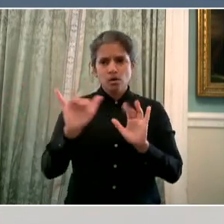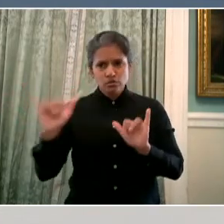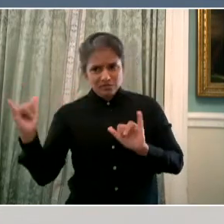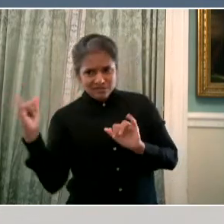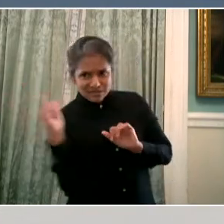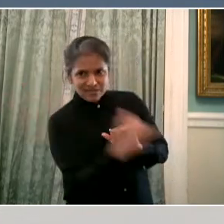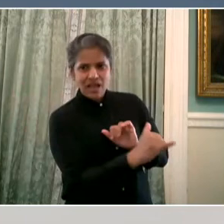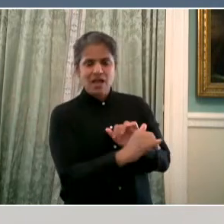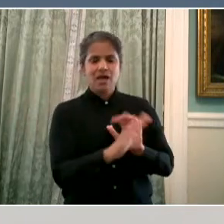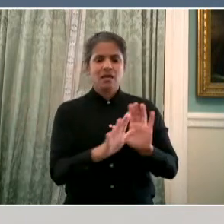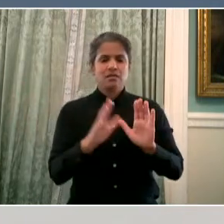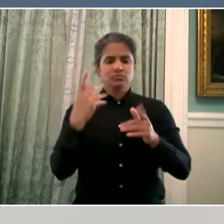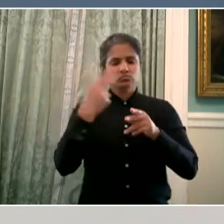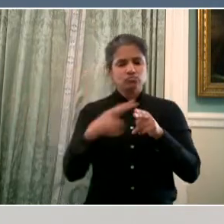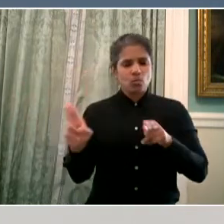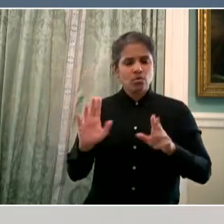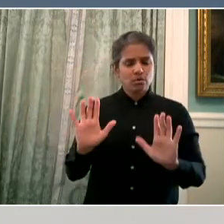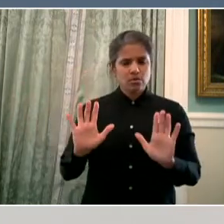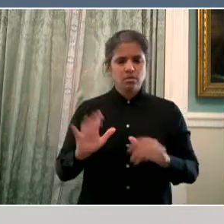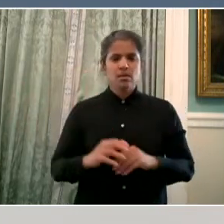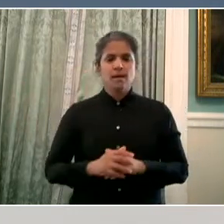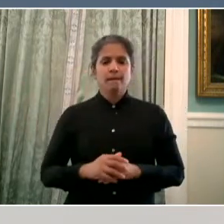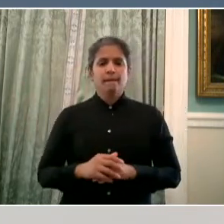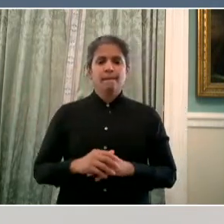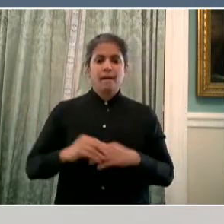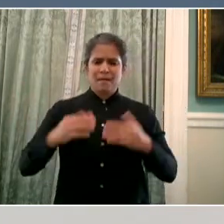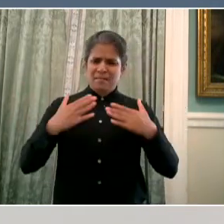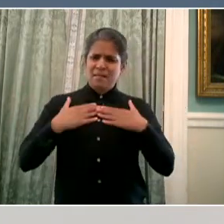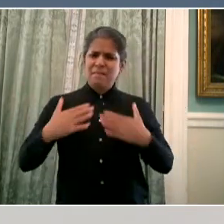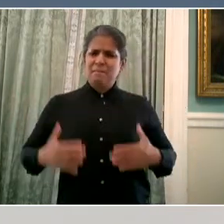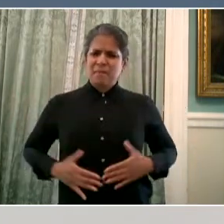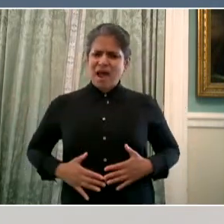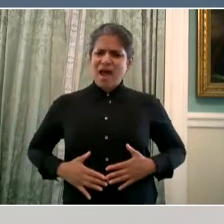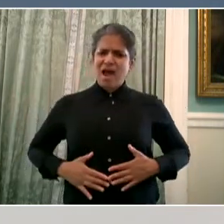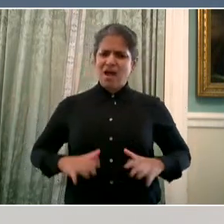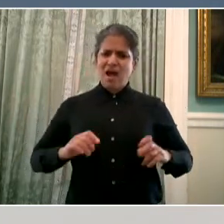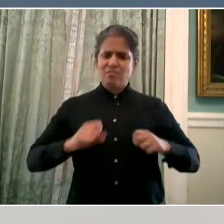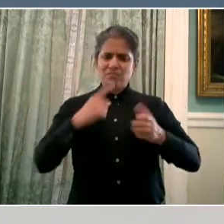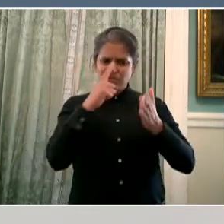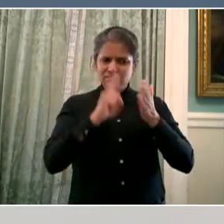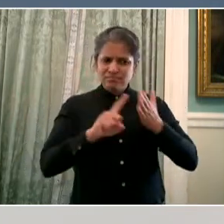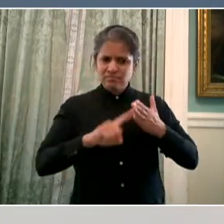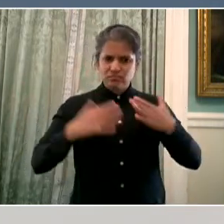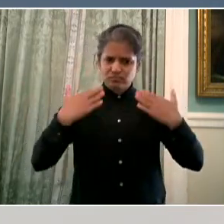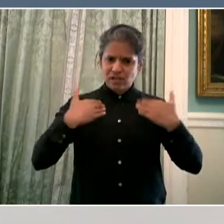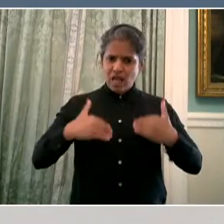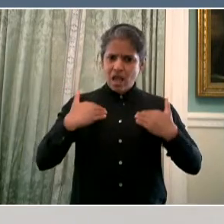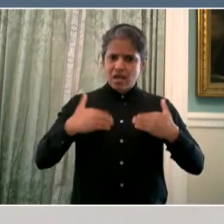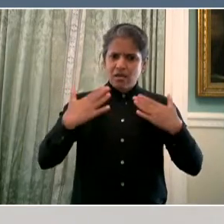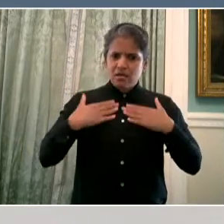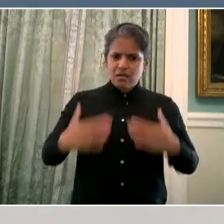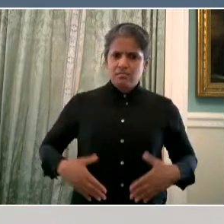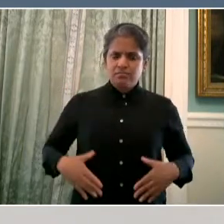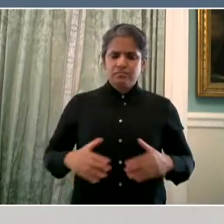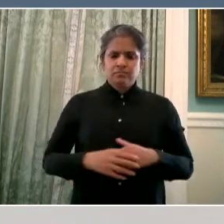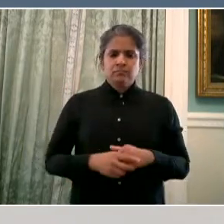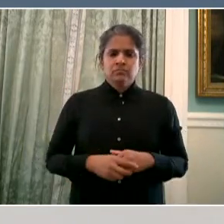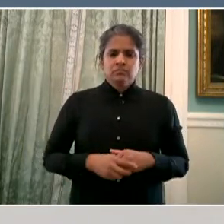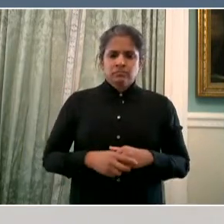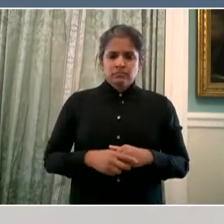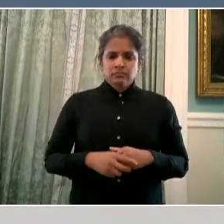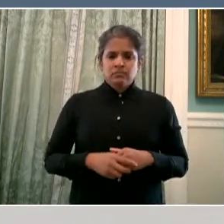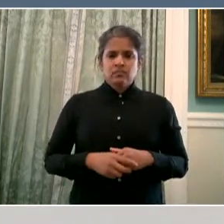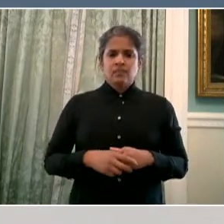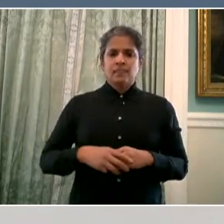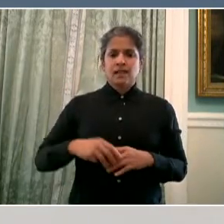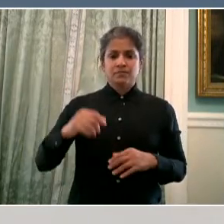can. If you cannot go inside, please put on a high filtration mask. And of course, if you're really having trouble breathing, if you're